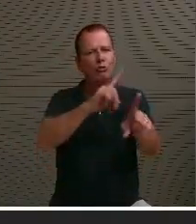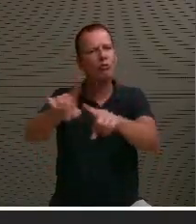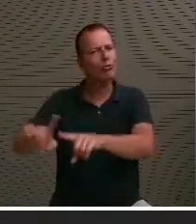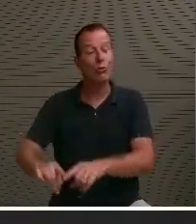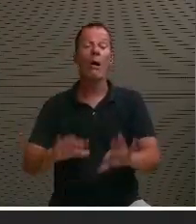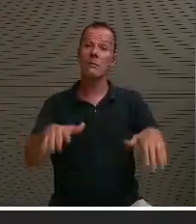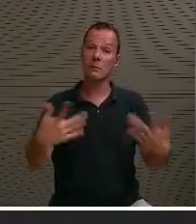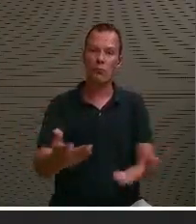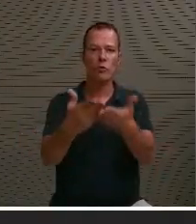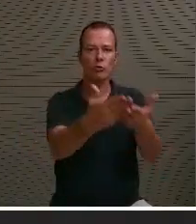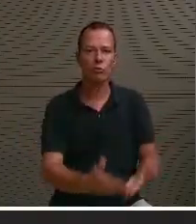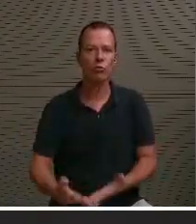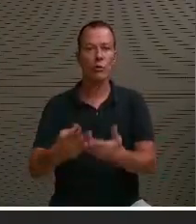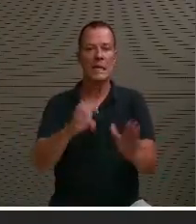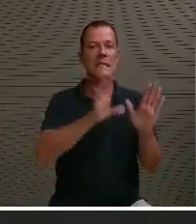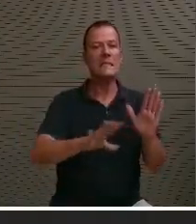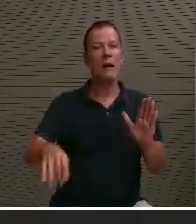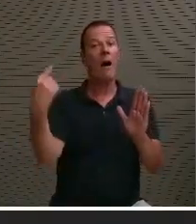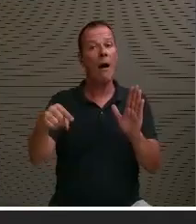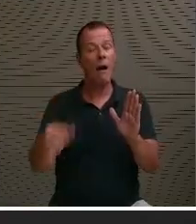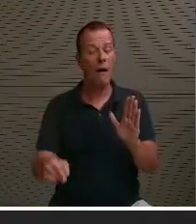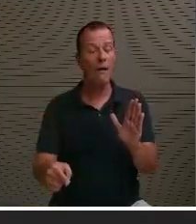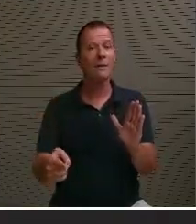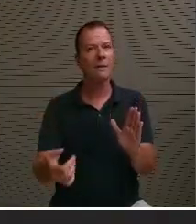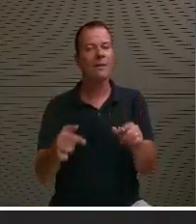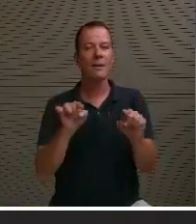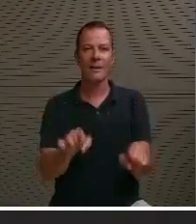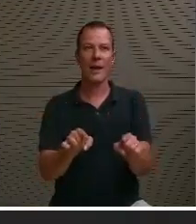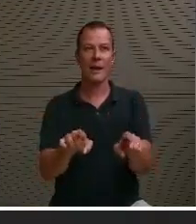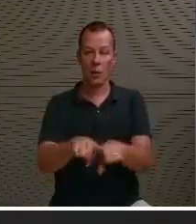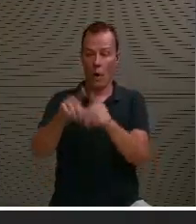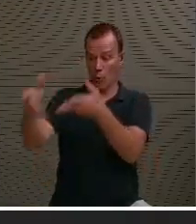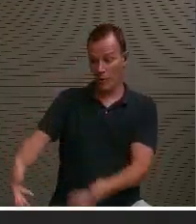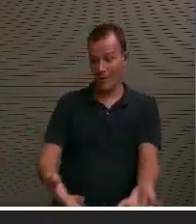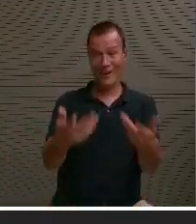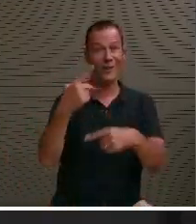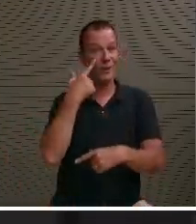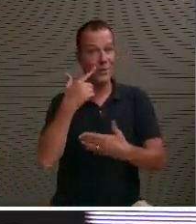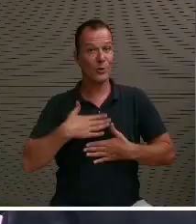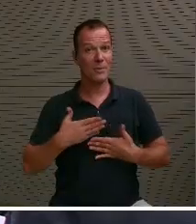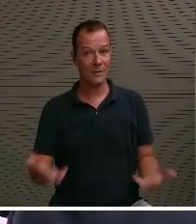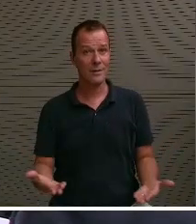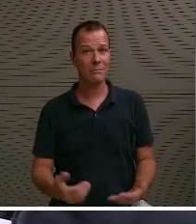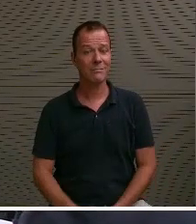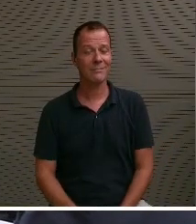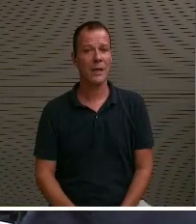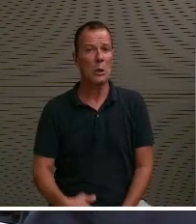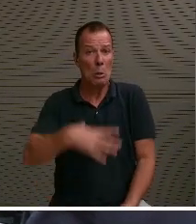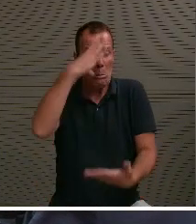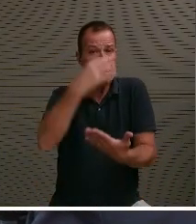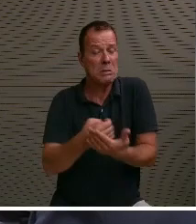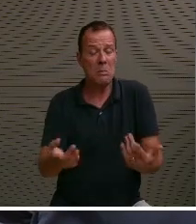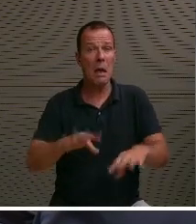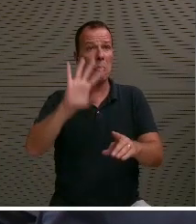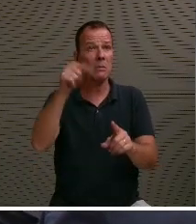studies that are going the same way as my experience. I didn't know that when I started. So children started singing